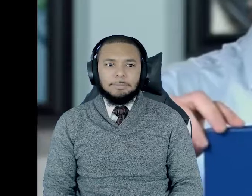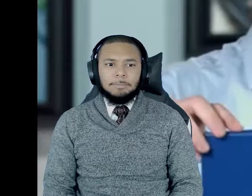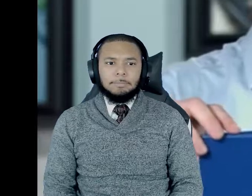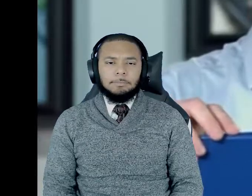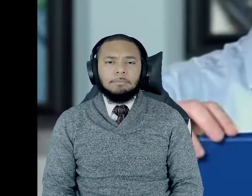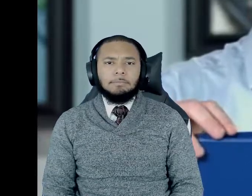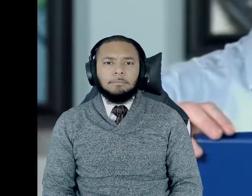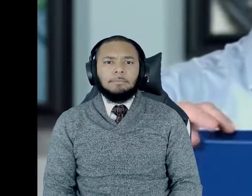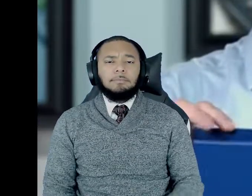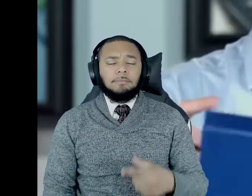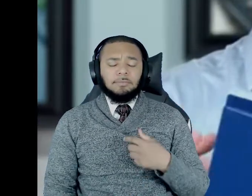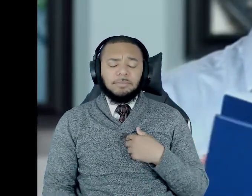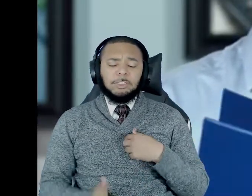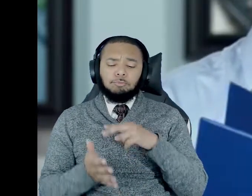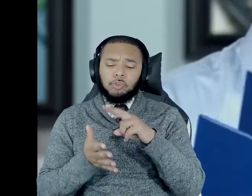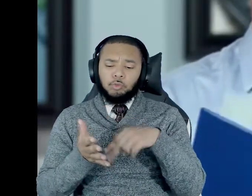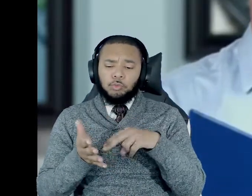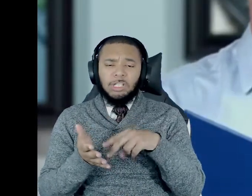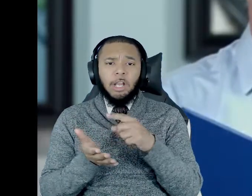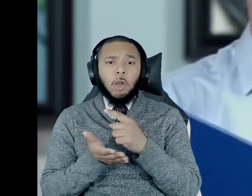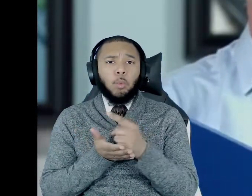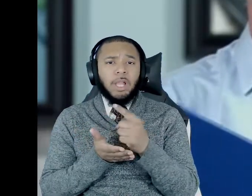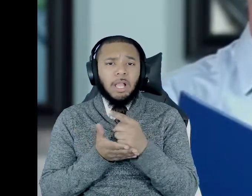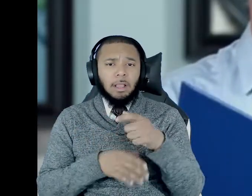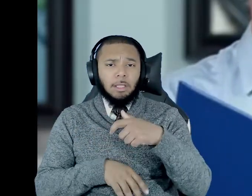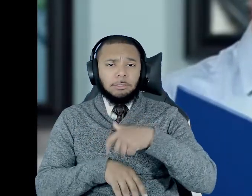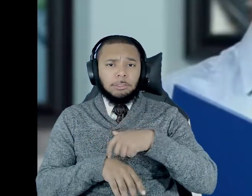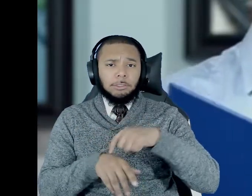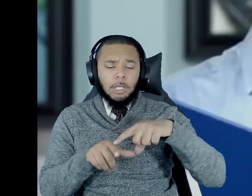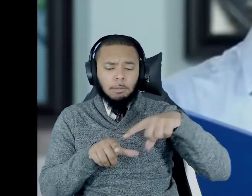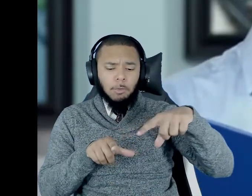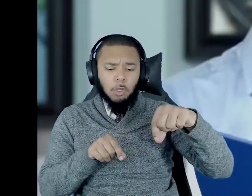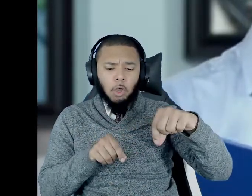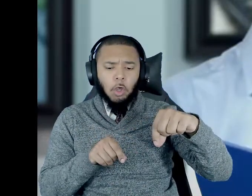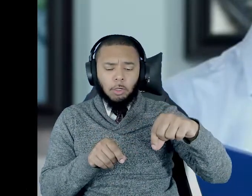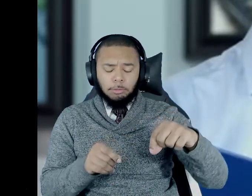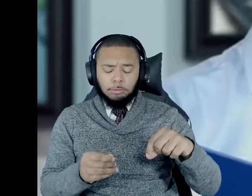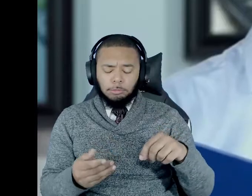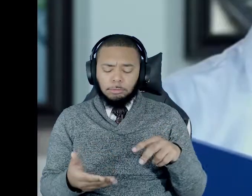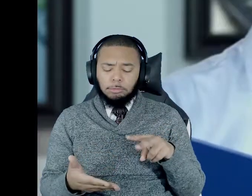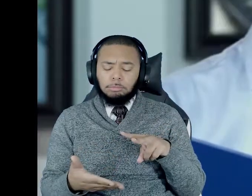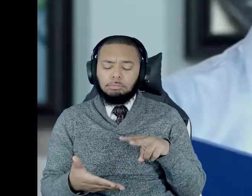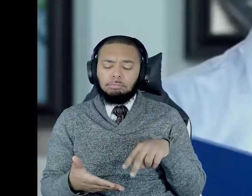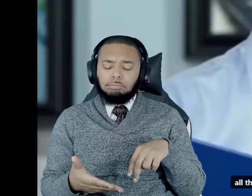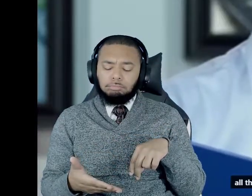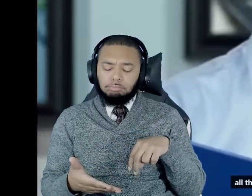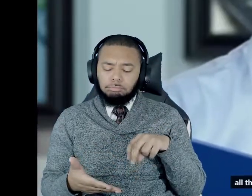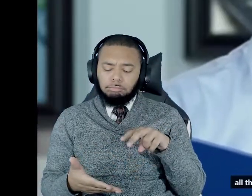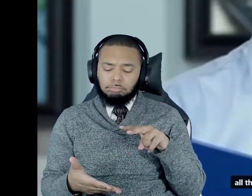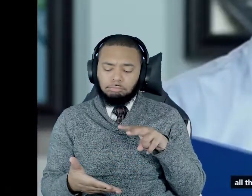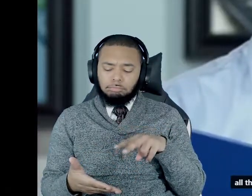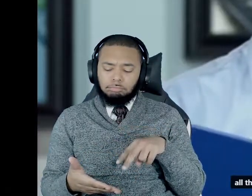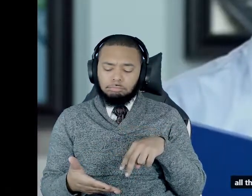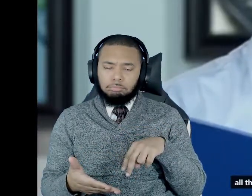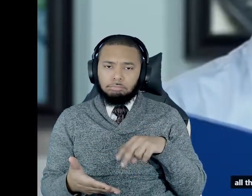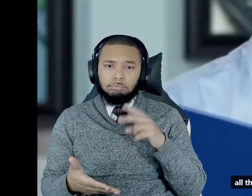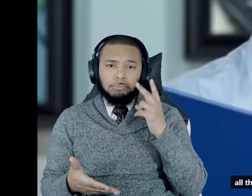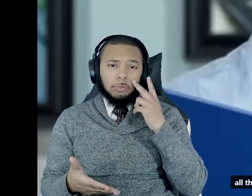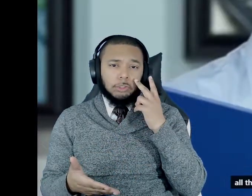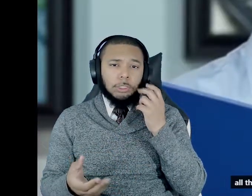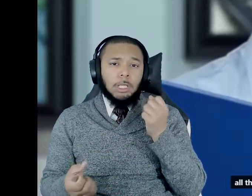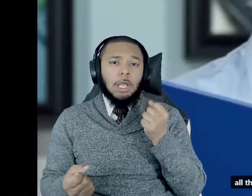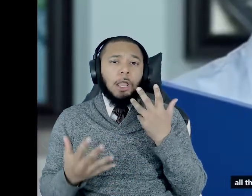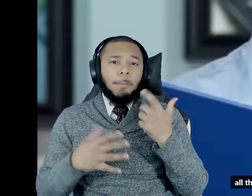Just going through the weekly time cards, students, trying to see how much all the employees